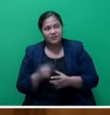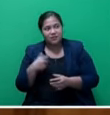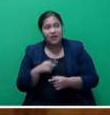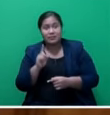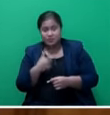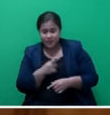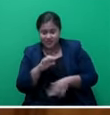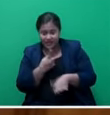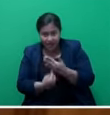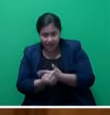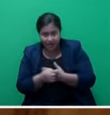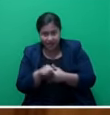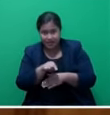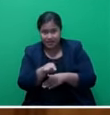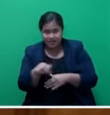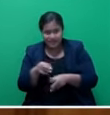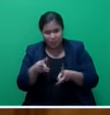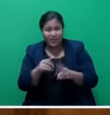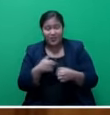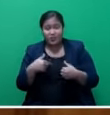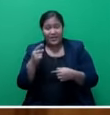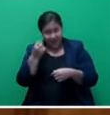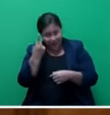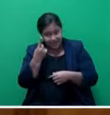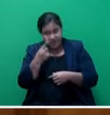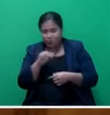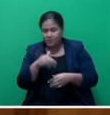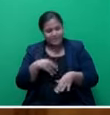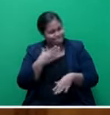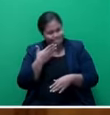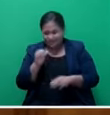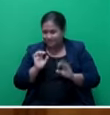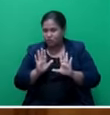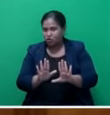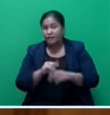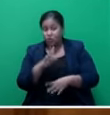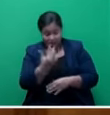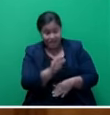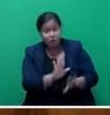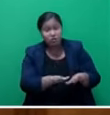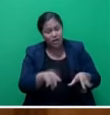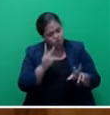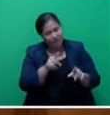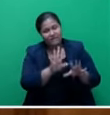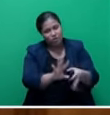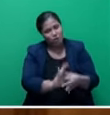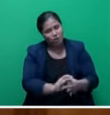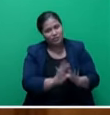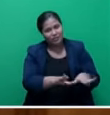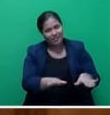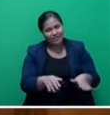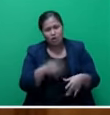happening in the way that I understand it, we have to put a stop to it. You have a child, you look after a child. You don't take your child and park it with the